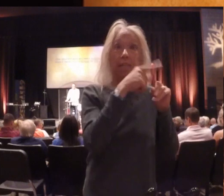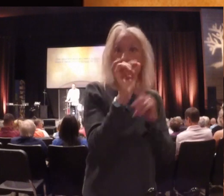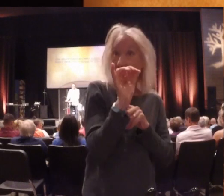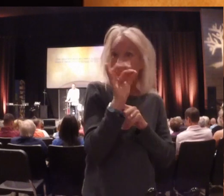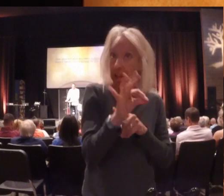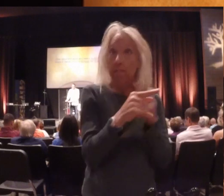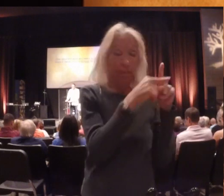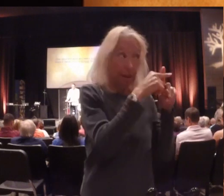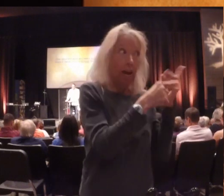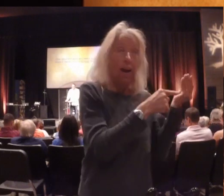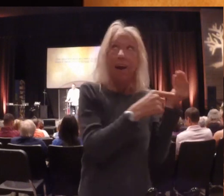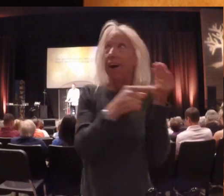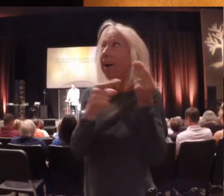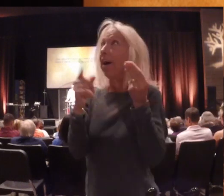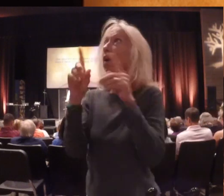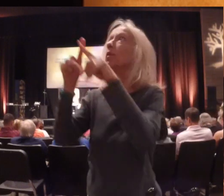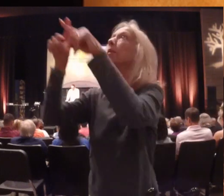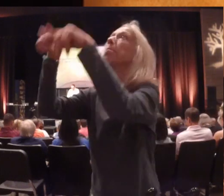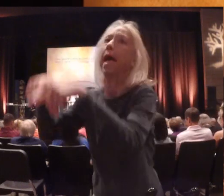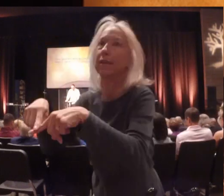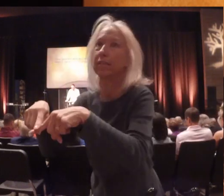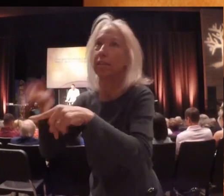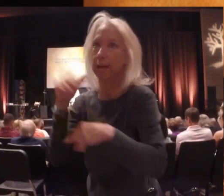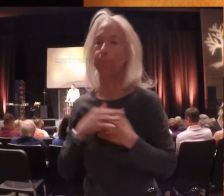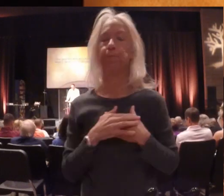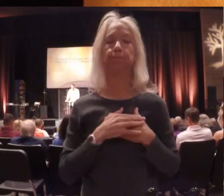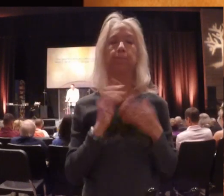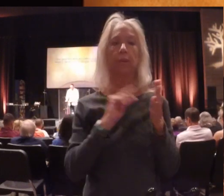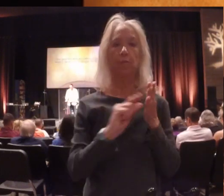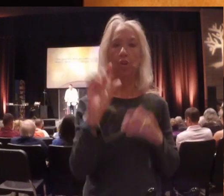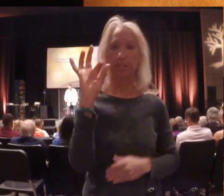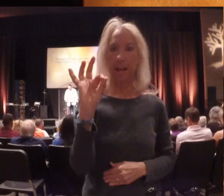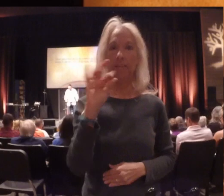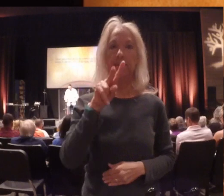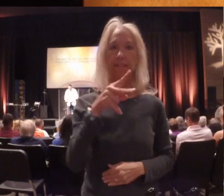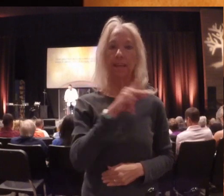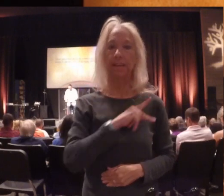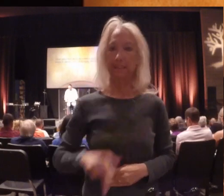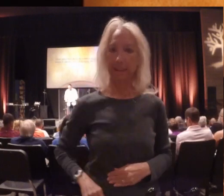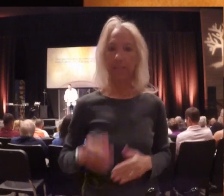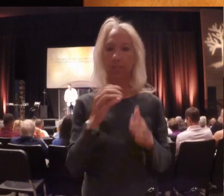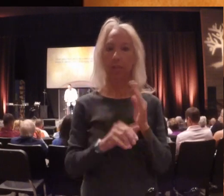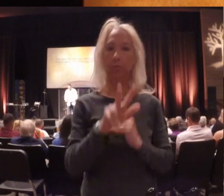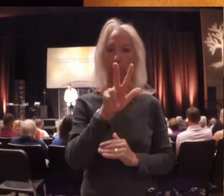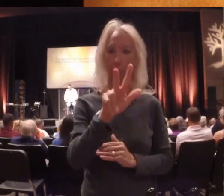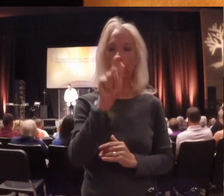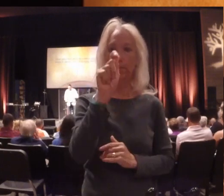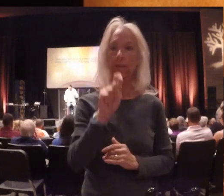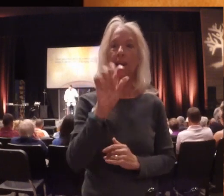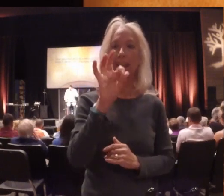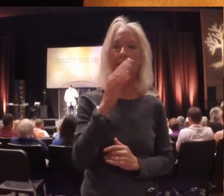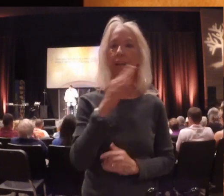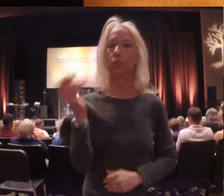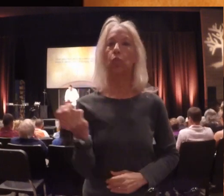you're probably already saying amen inside right now. But let's look at verse 9, 2 Kings chapter 3, verse 9 through 12. And we're going to set up our story here this